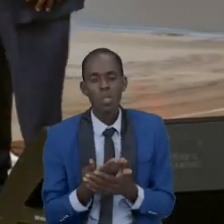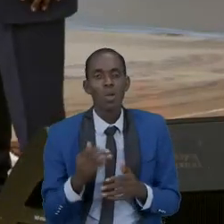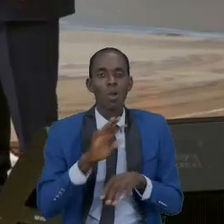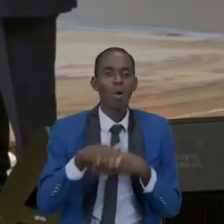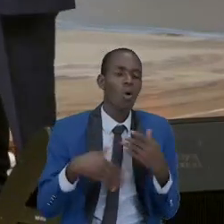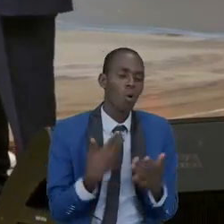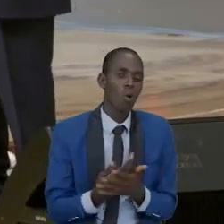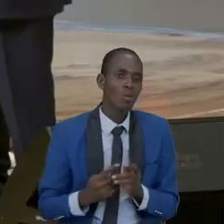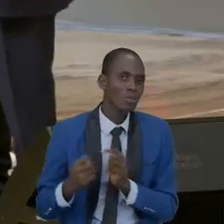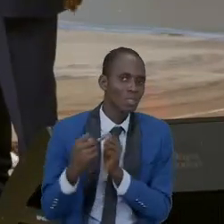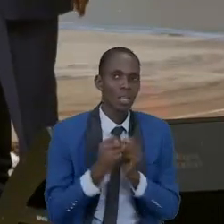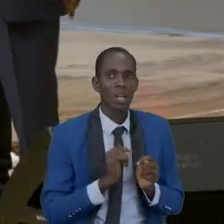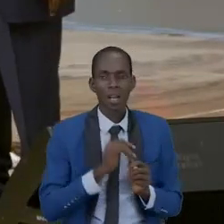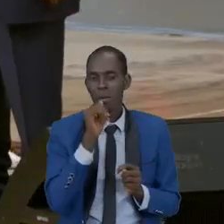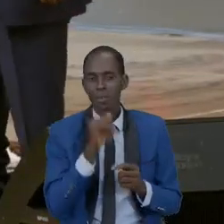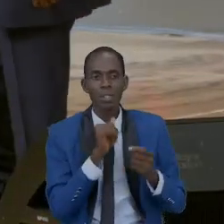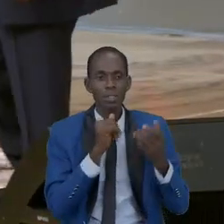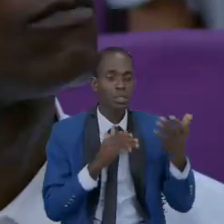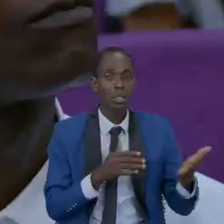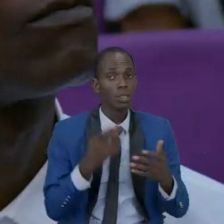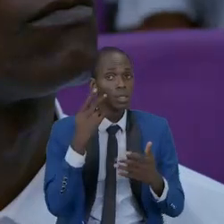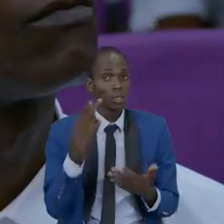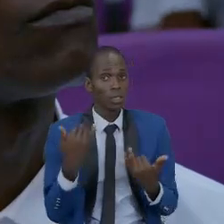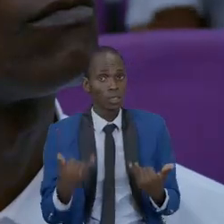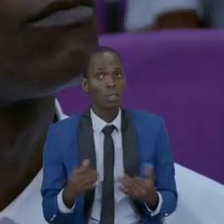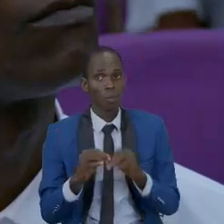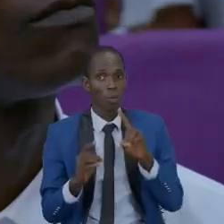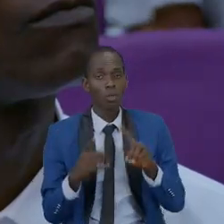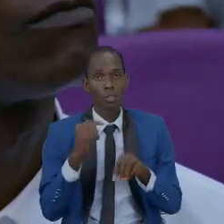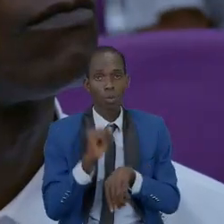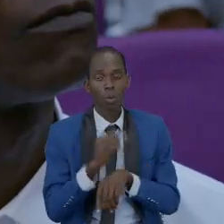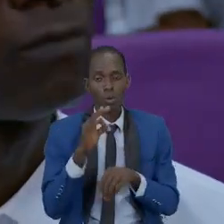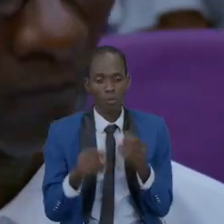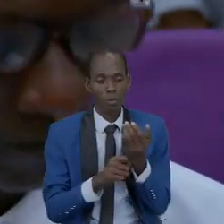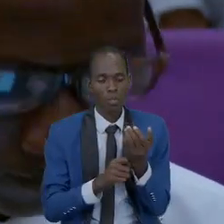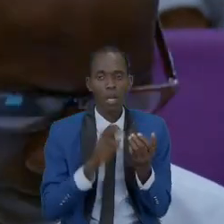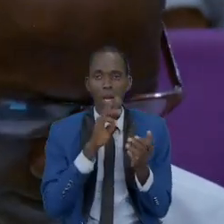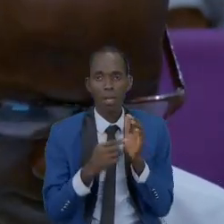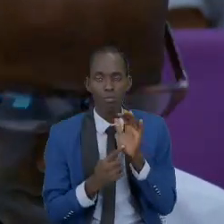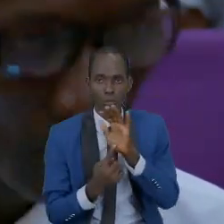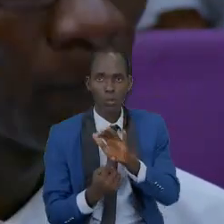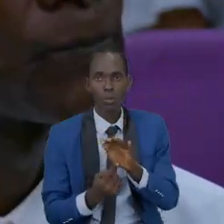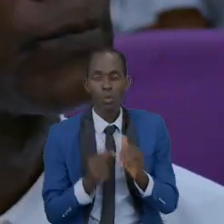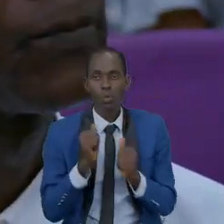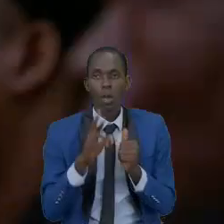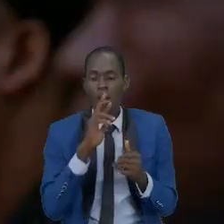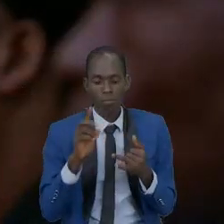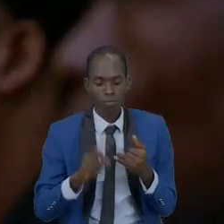together. I am not there. Look at this now. The works of the flesh are manifest, which are these: